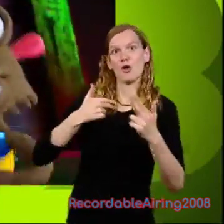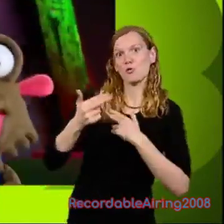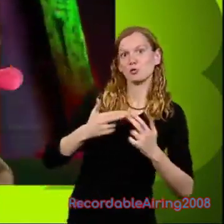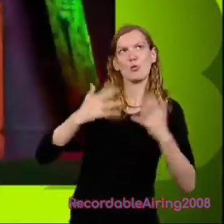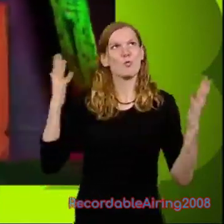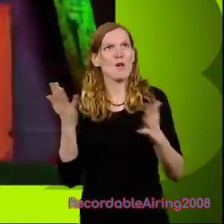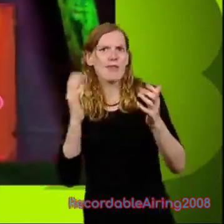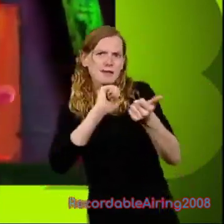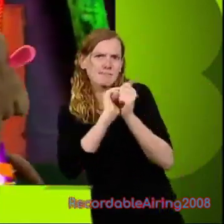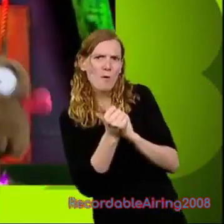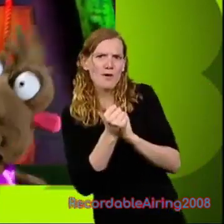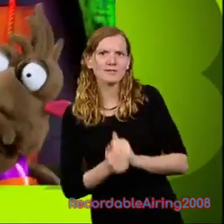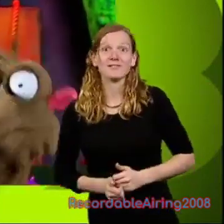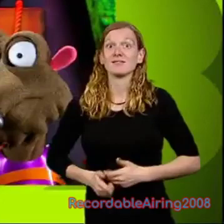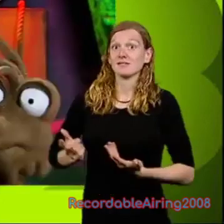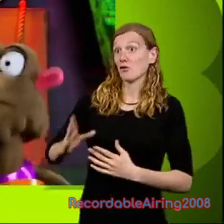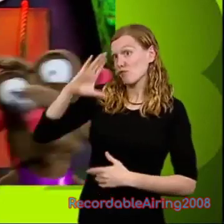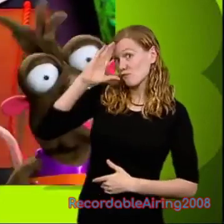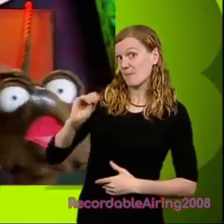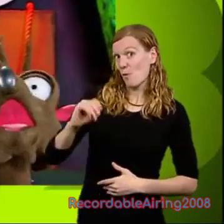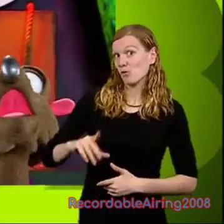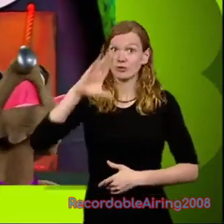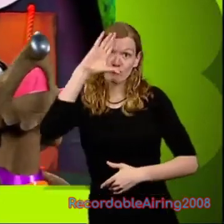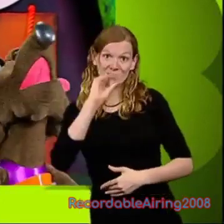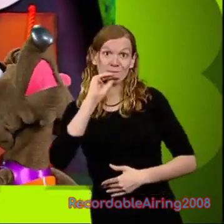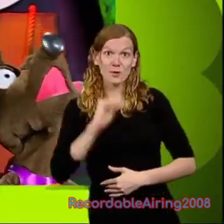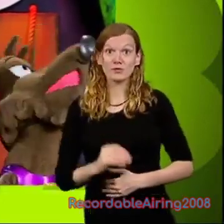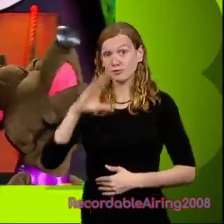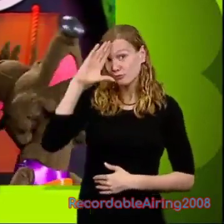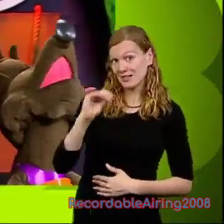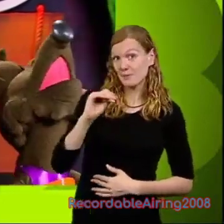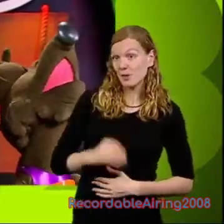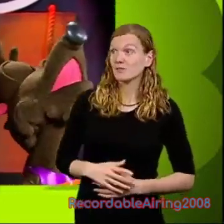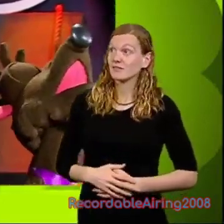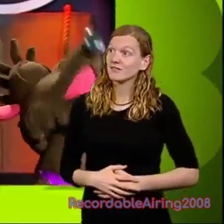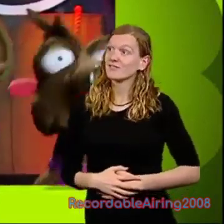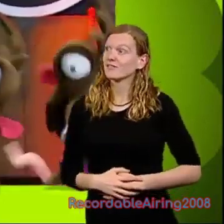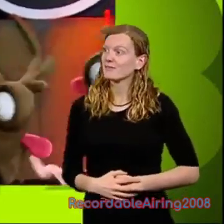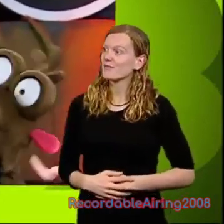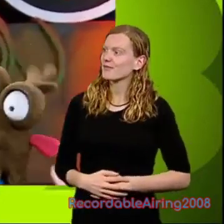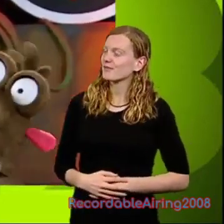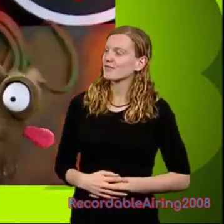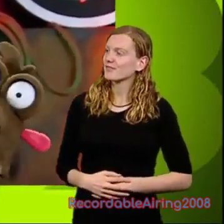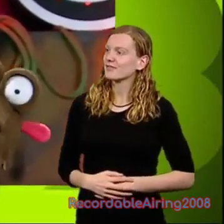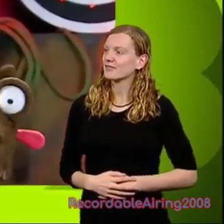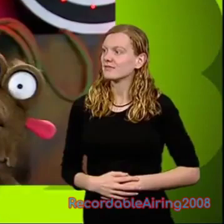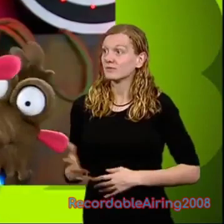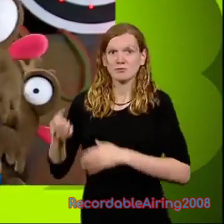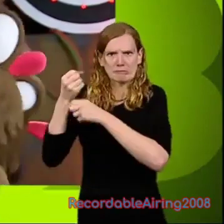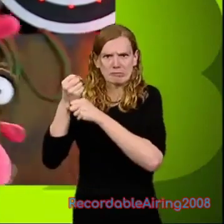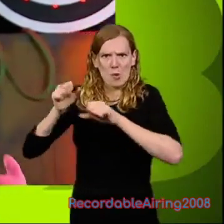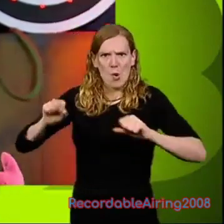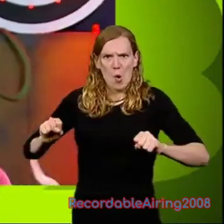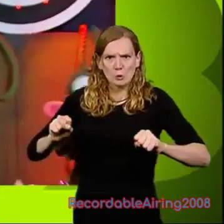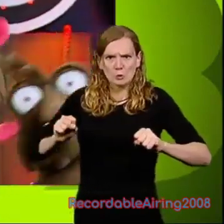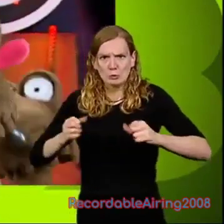It's a Zorsh Report, the Zorsh Report. Ah-hoo! He clings on tight to